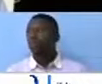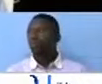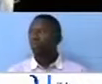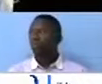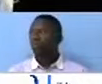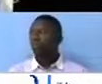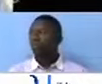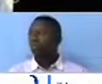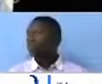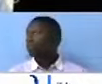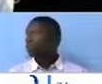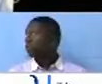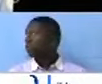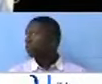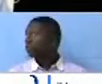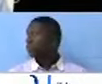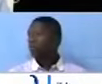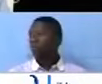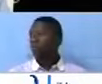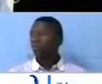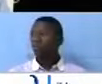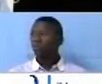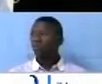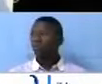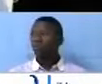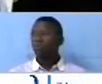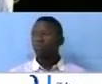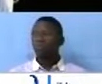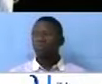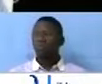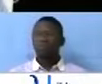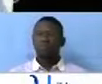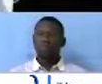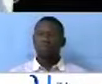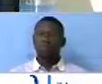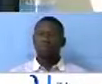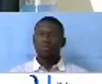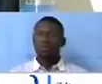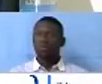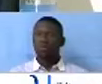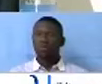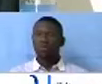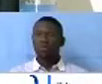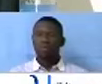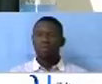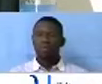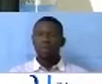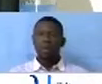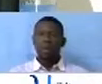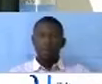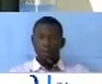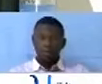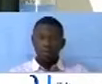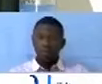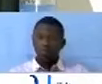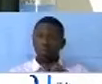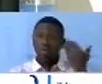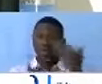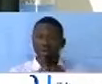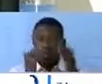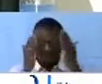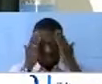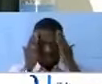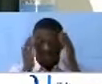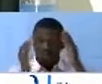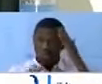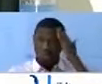Do you want us to change? No, please. We just continue. Go on. Thank you. So you deny knowledge of that machine? I have never